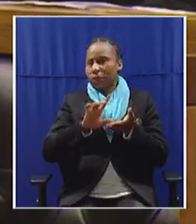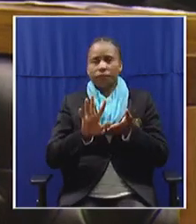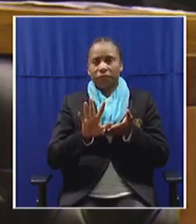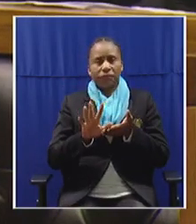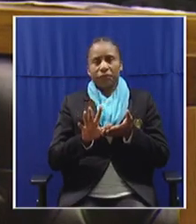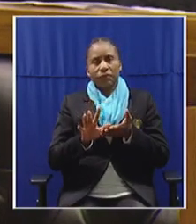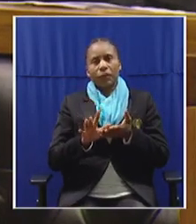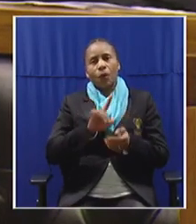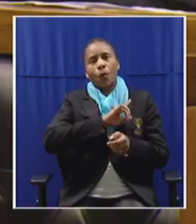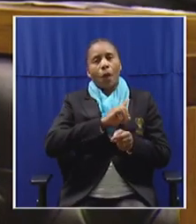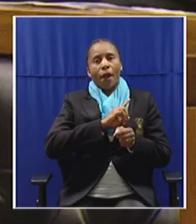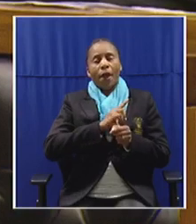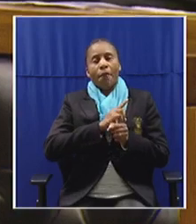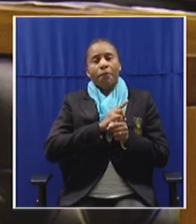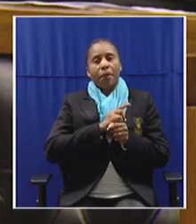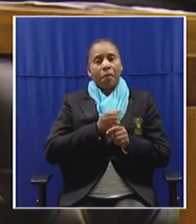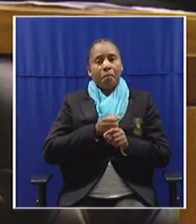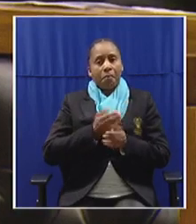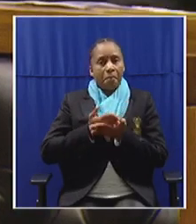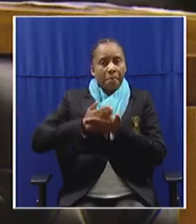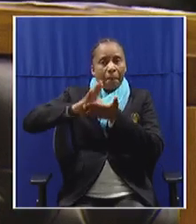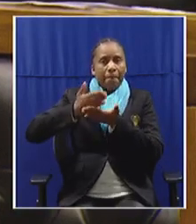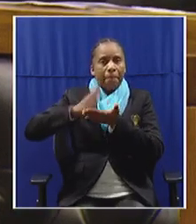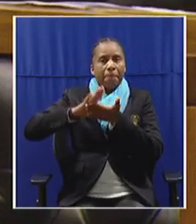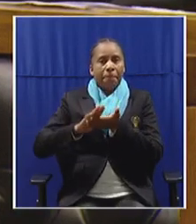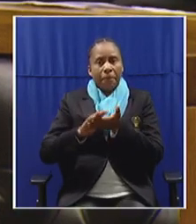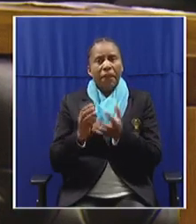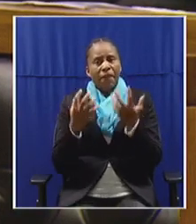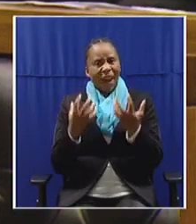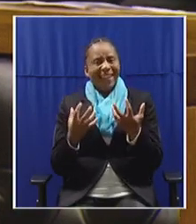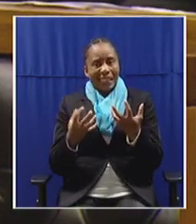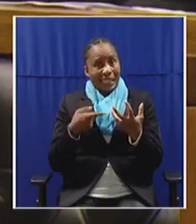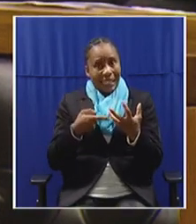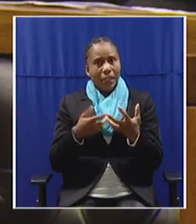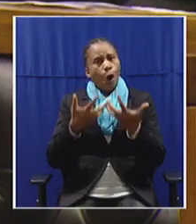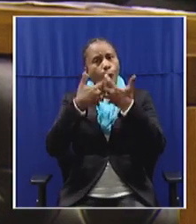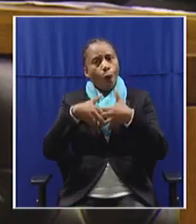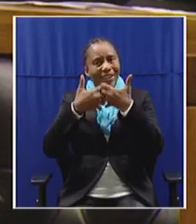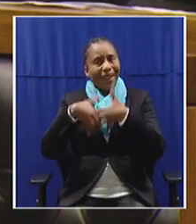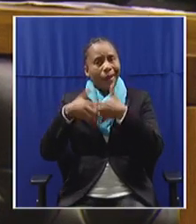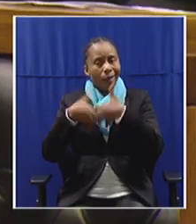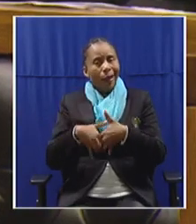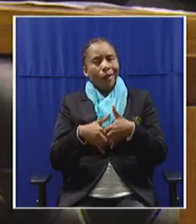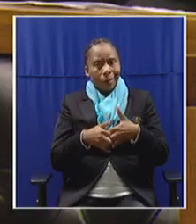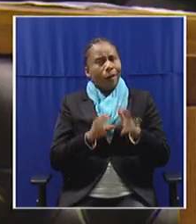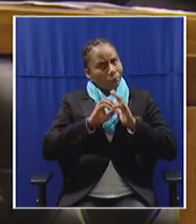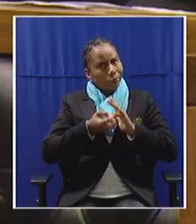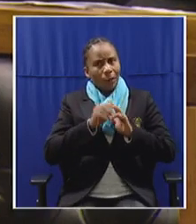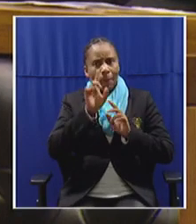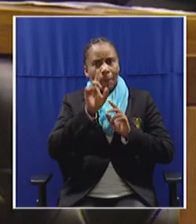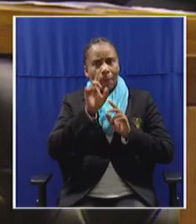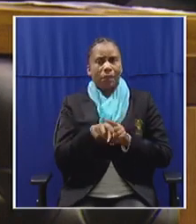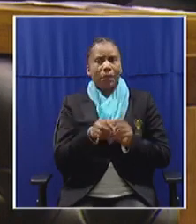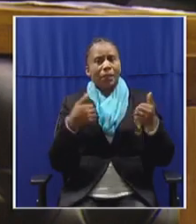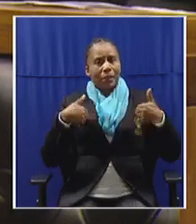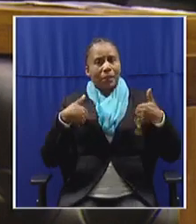fighting poverty should be a coordinated effort stemming from